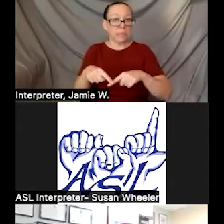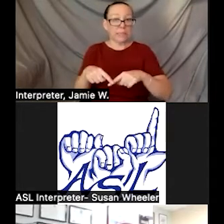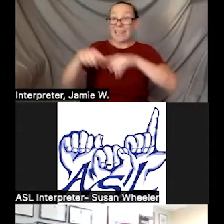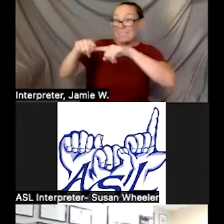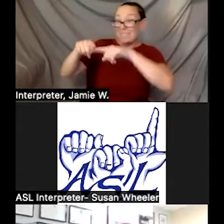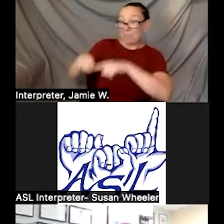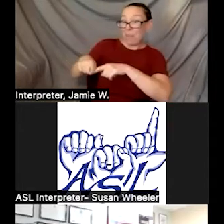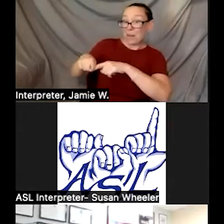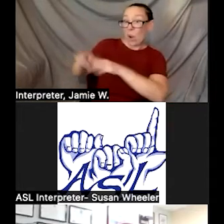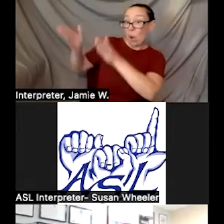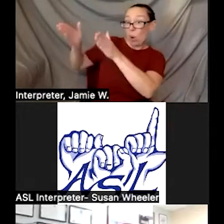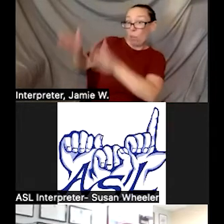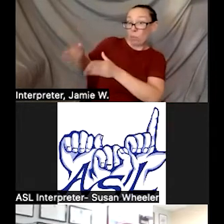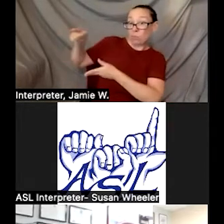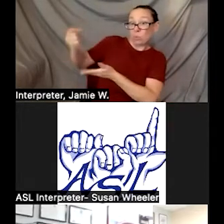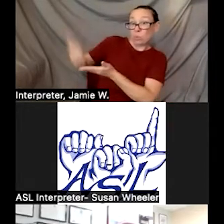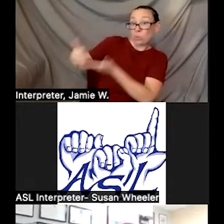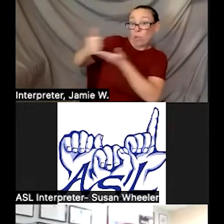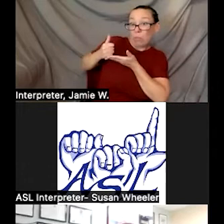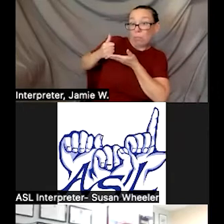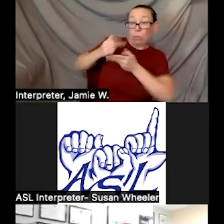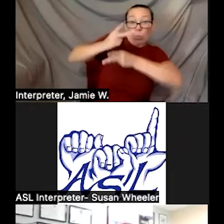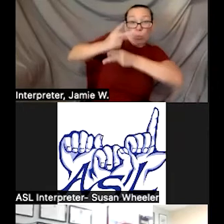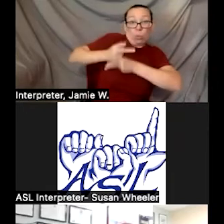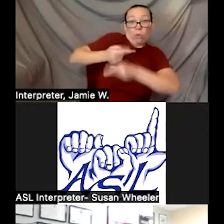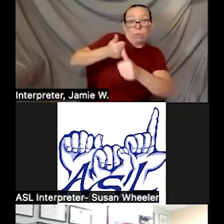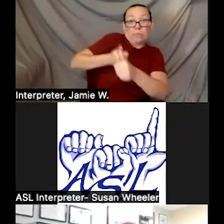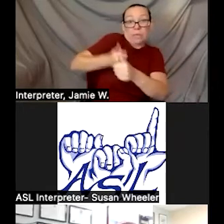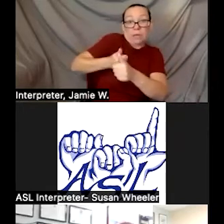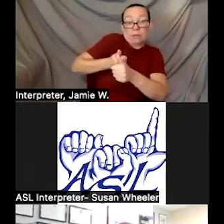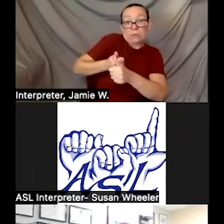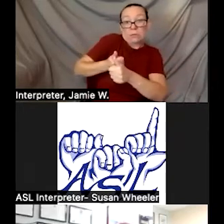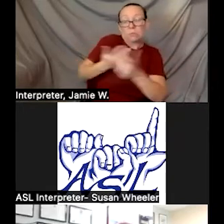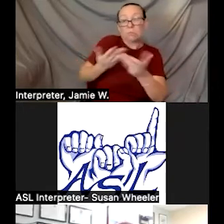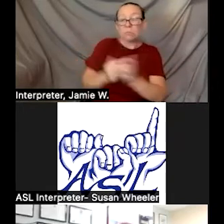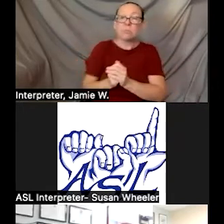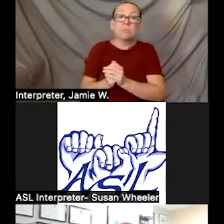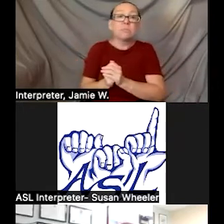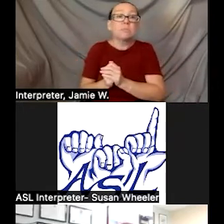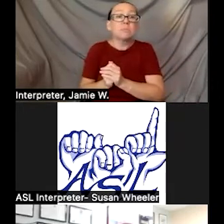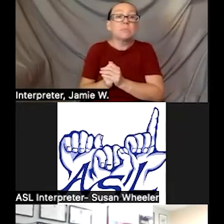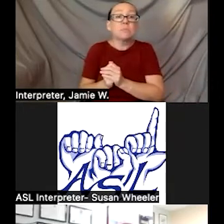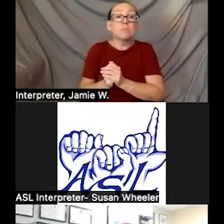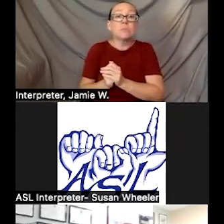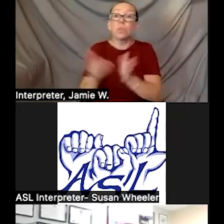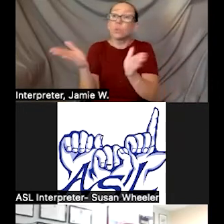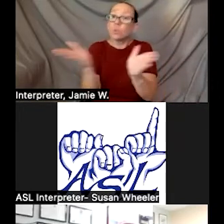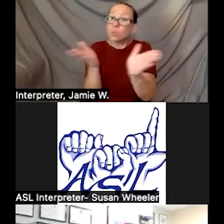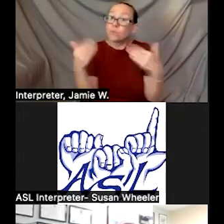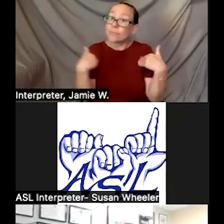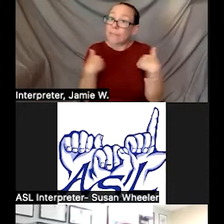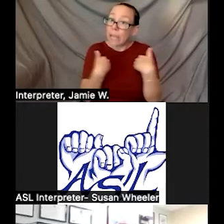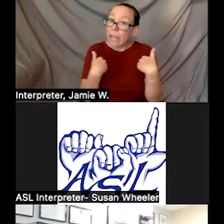somebody helping them with their care. Could be formal or informal. They could have service animal